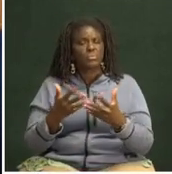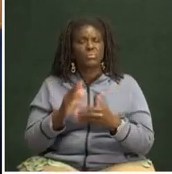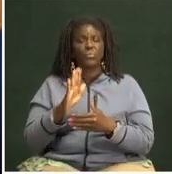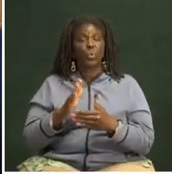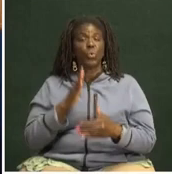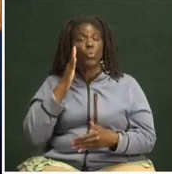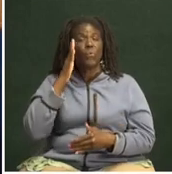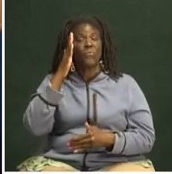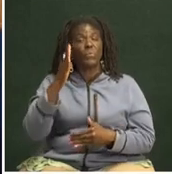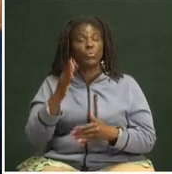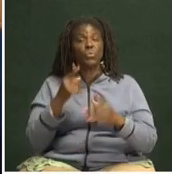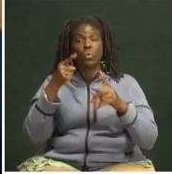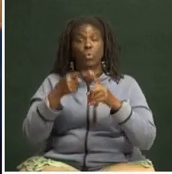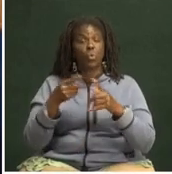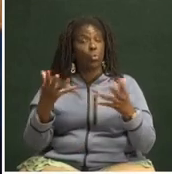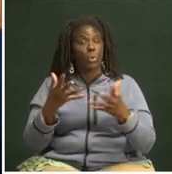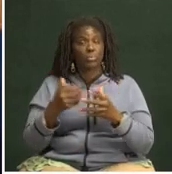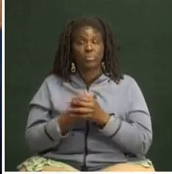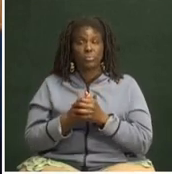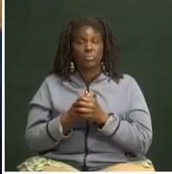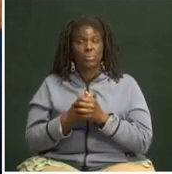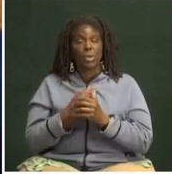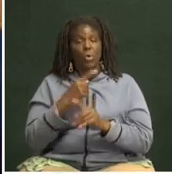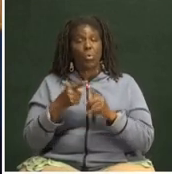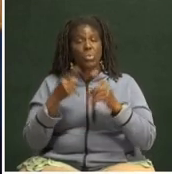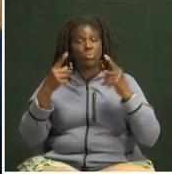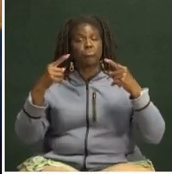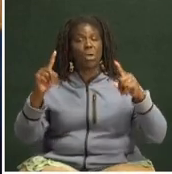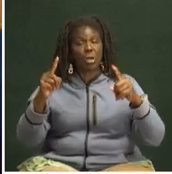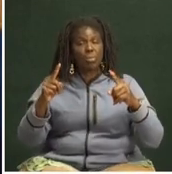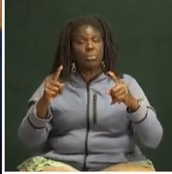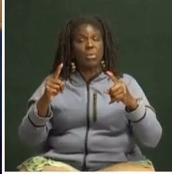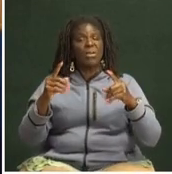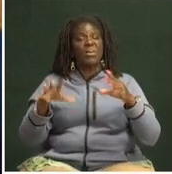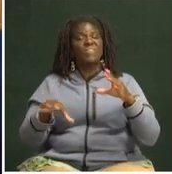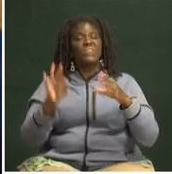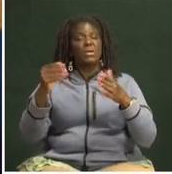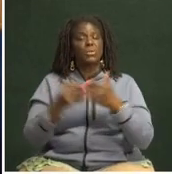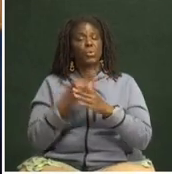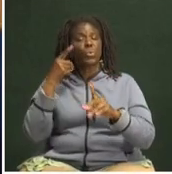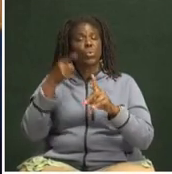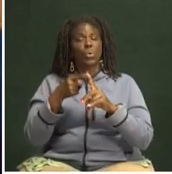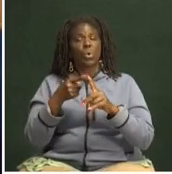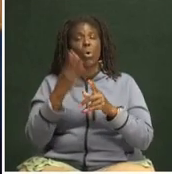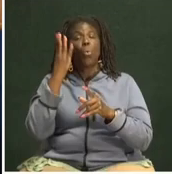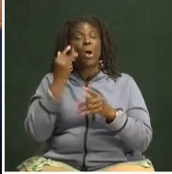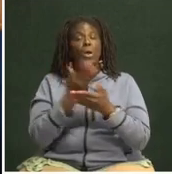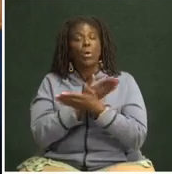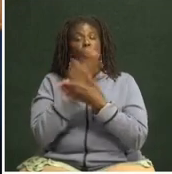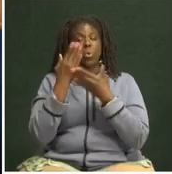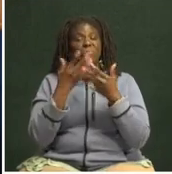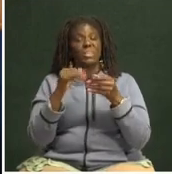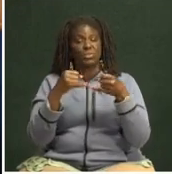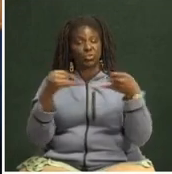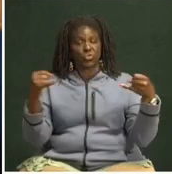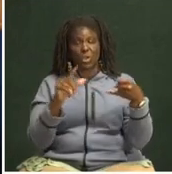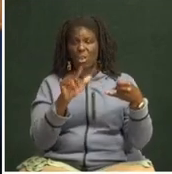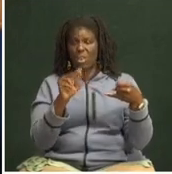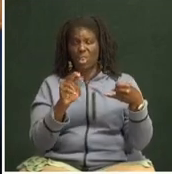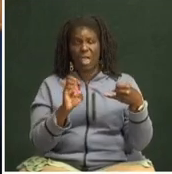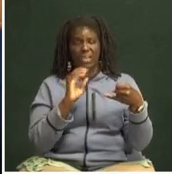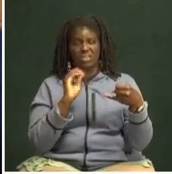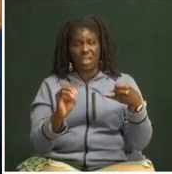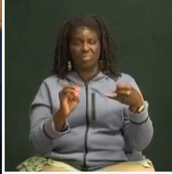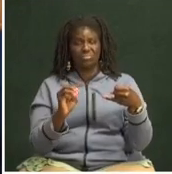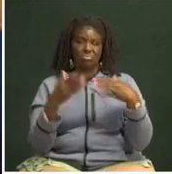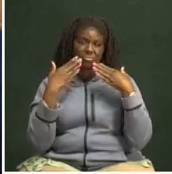your next goal? When you reach that goal, find a new one, because there is no finish line. Thank you.